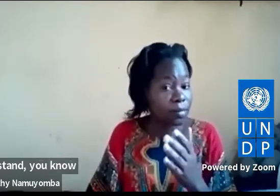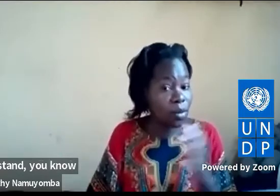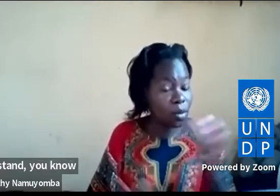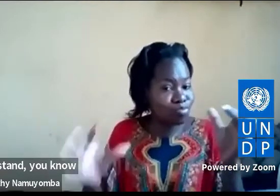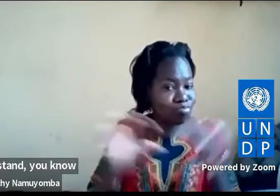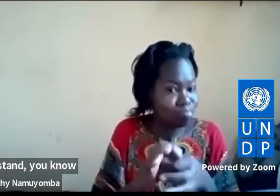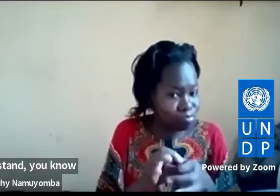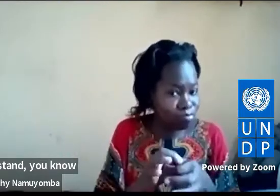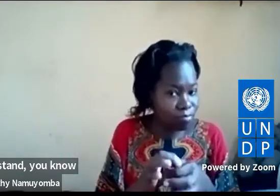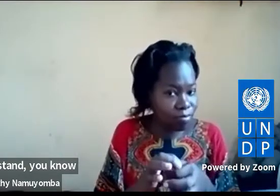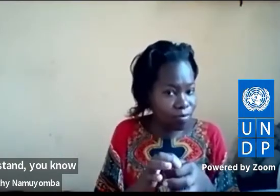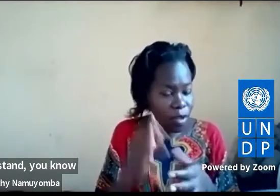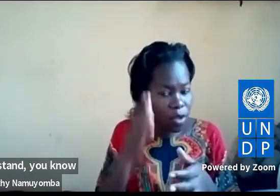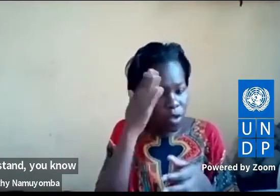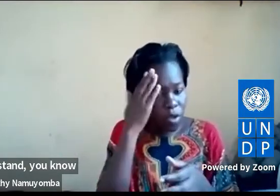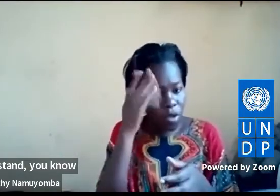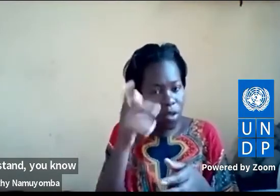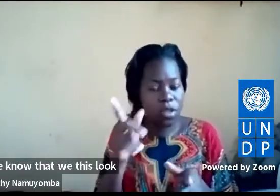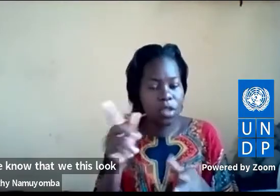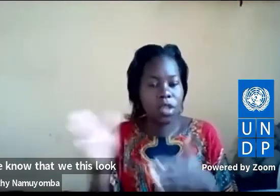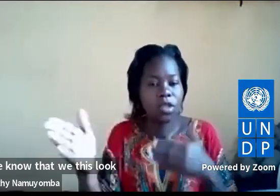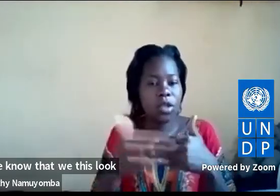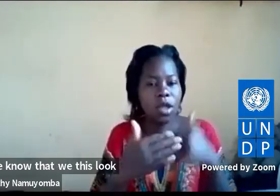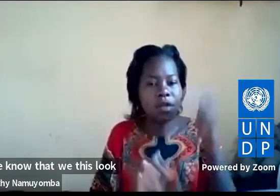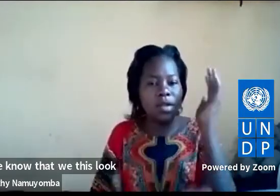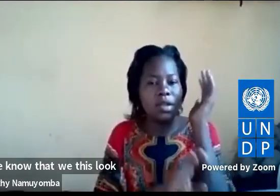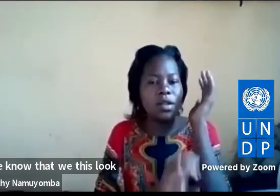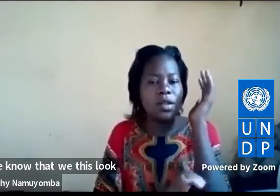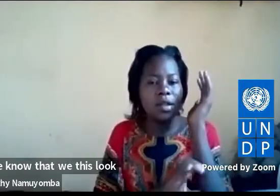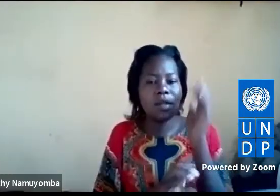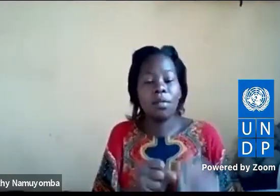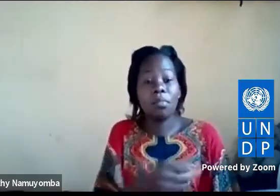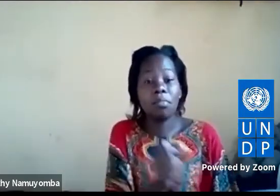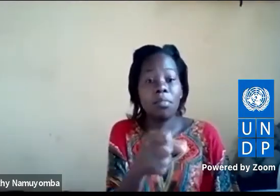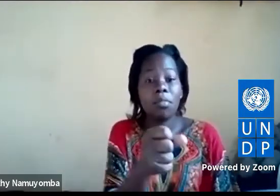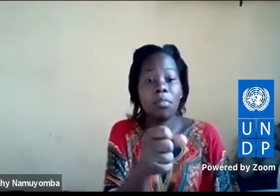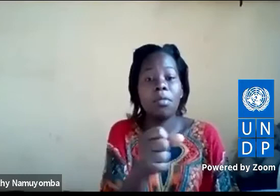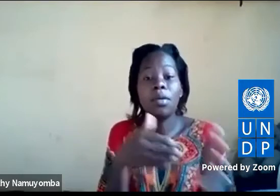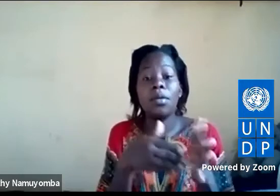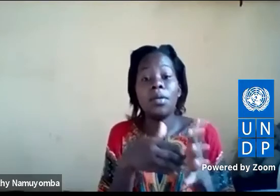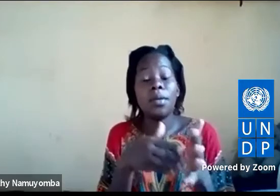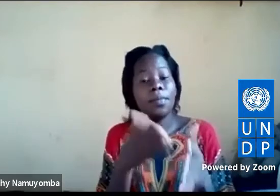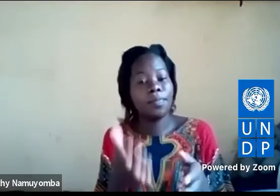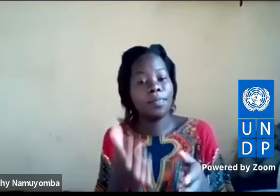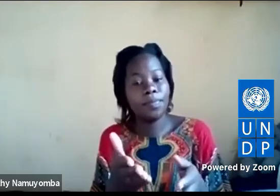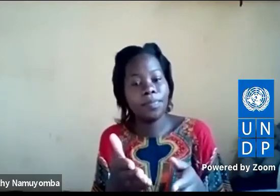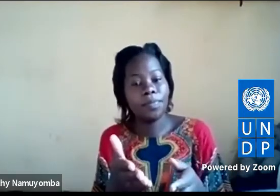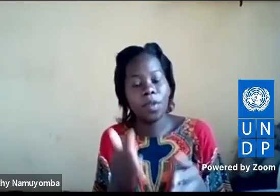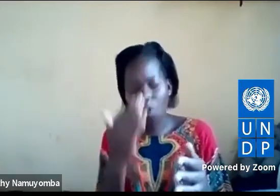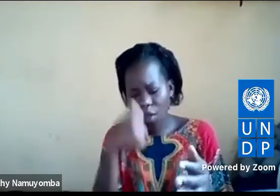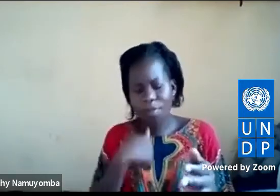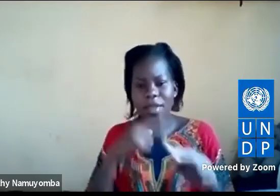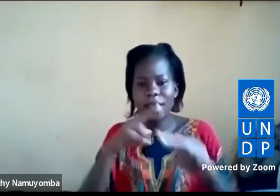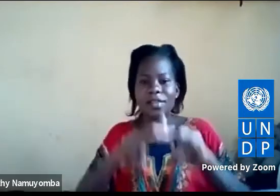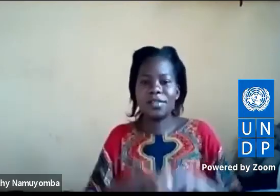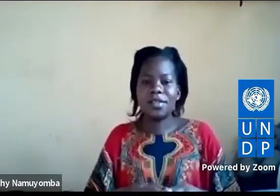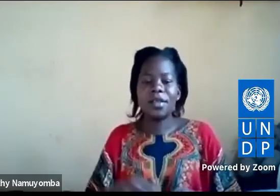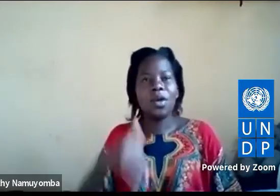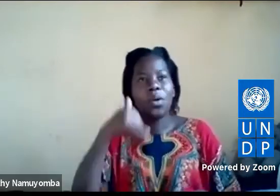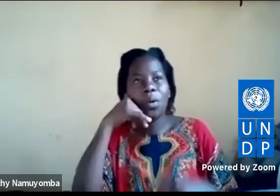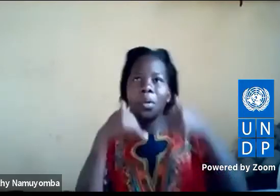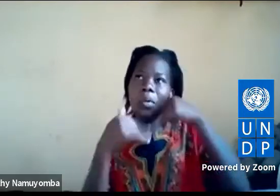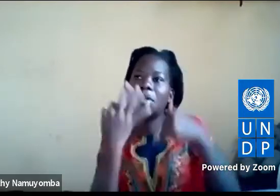with this lockdown, moving is really on a need-to basis. So why should I sit here and I have to first call 3 people, to link